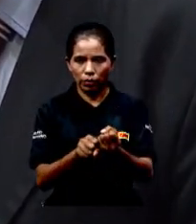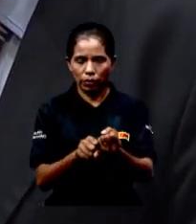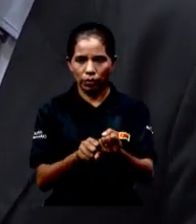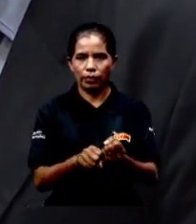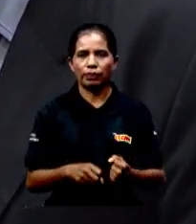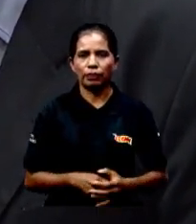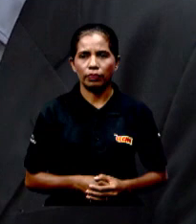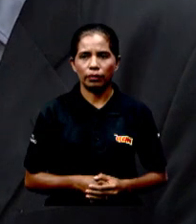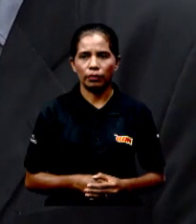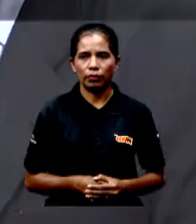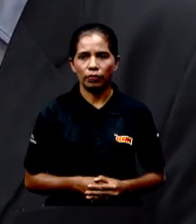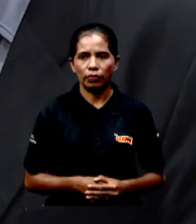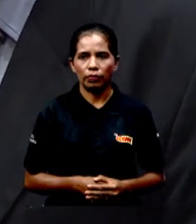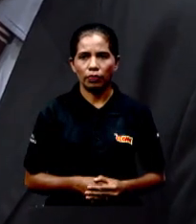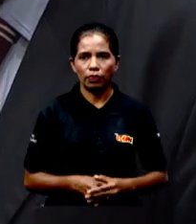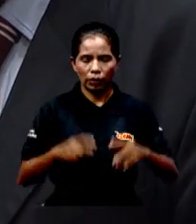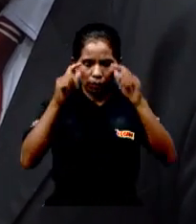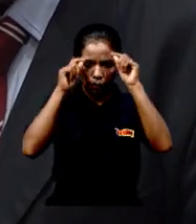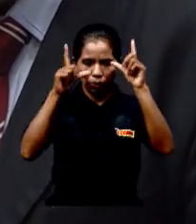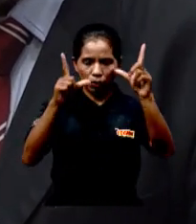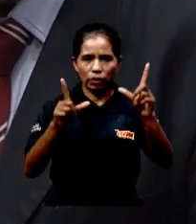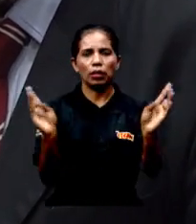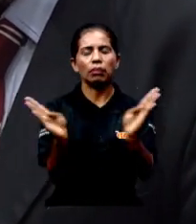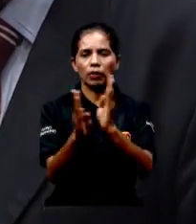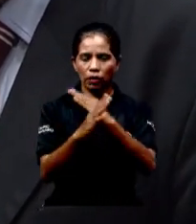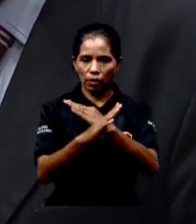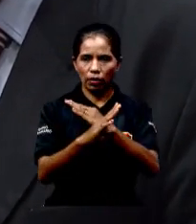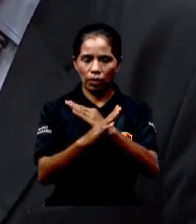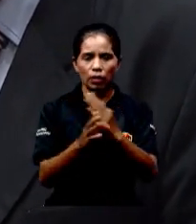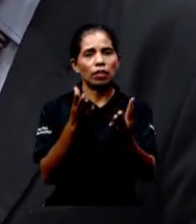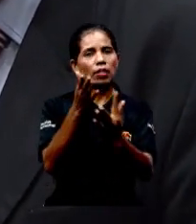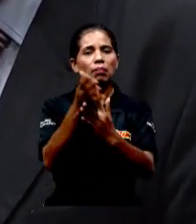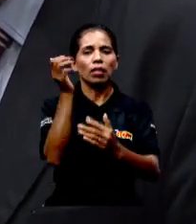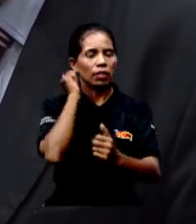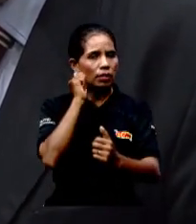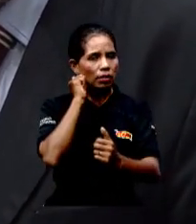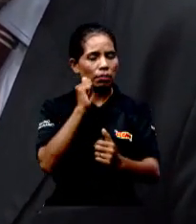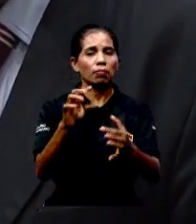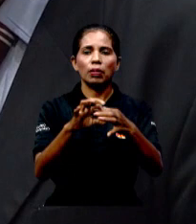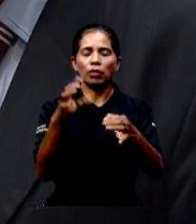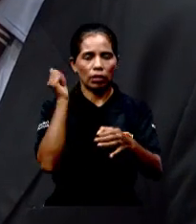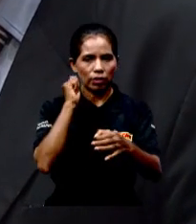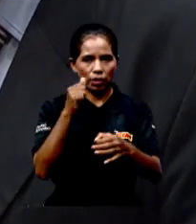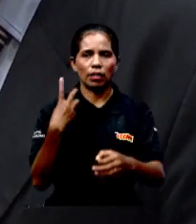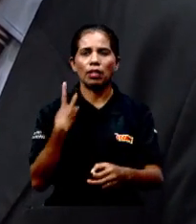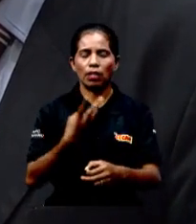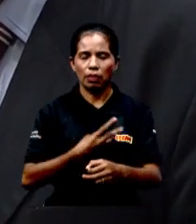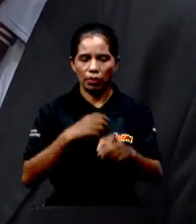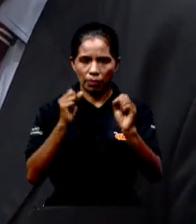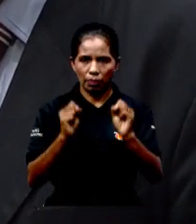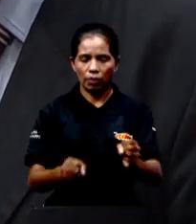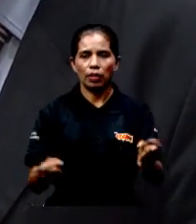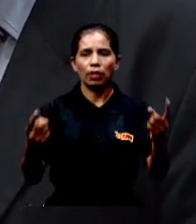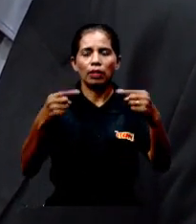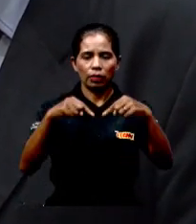And Timor-Leste is becoming an ASEAN member, and we have applied for becoming a